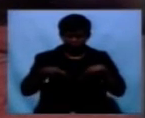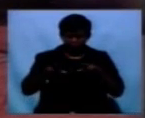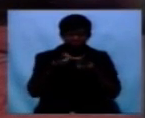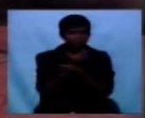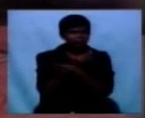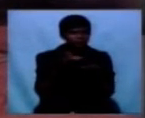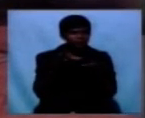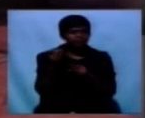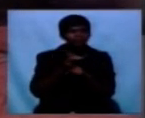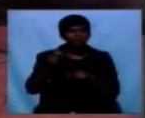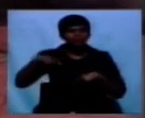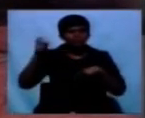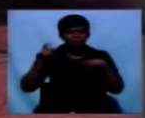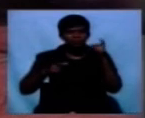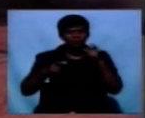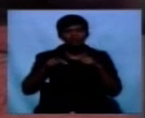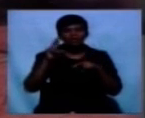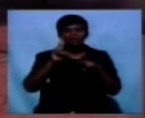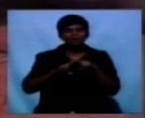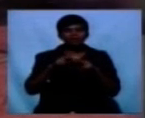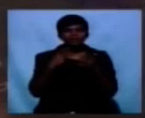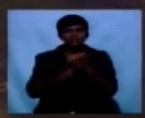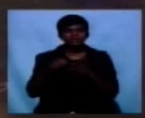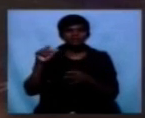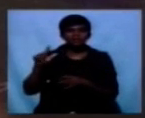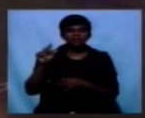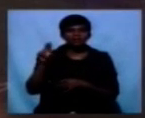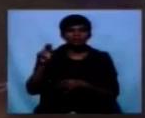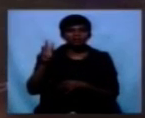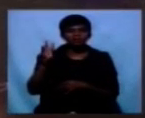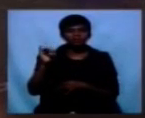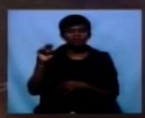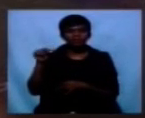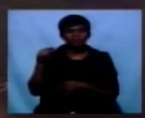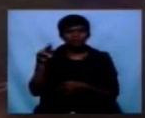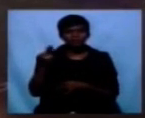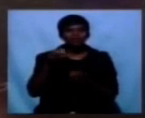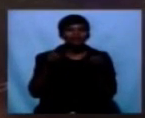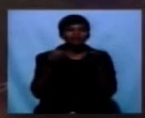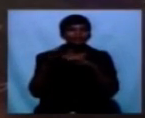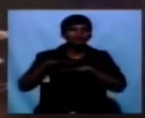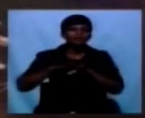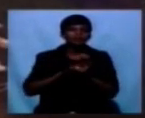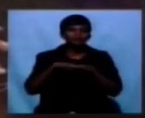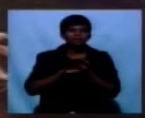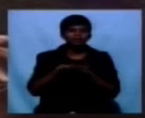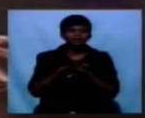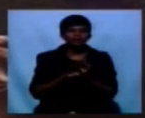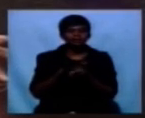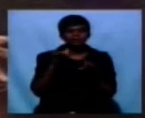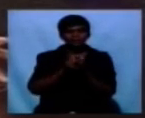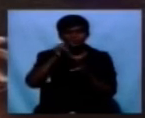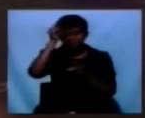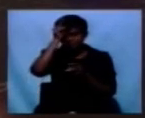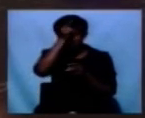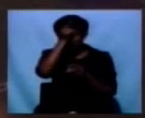from toll plazas. You're looking at Mansa Luwingu. So many trucks using that road into the Congo. We